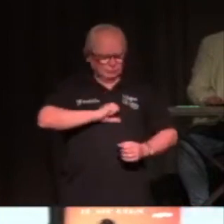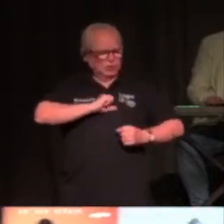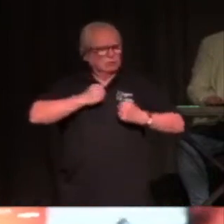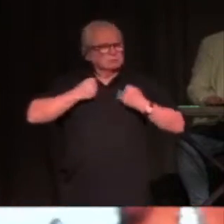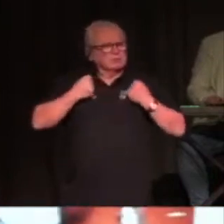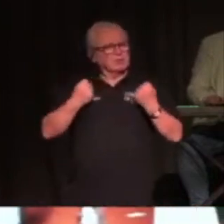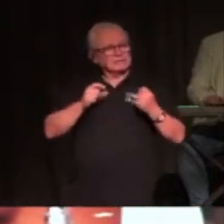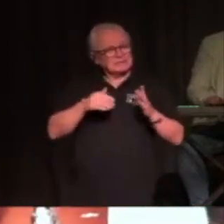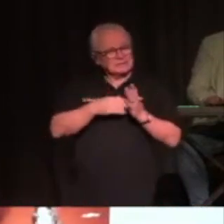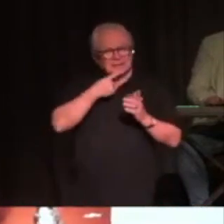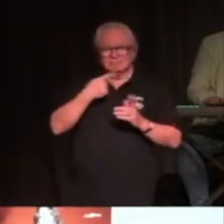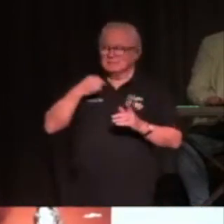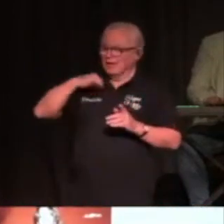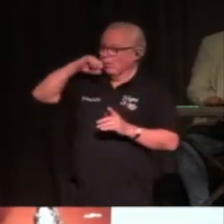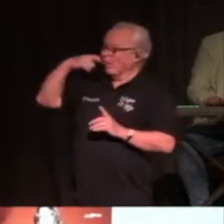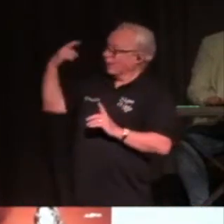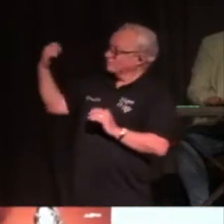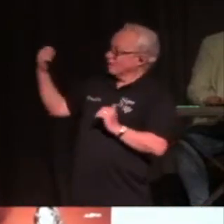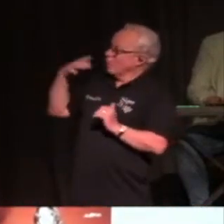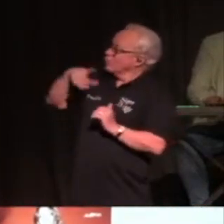that step and go, you know what? I'm going for you, God.